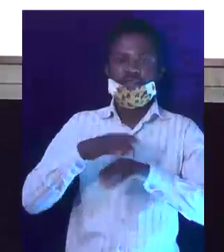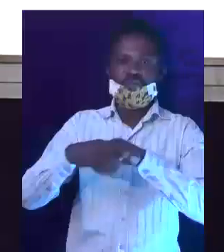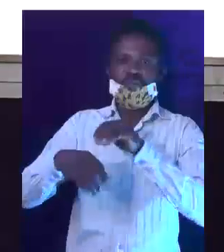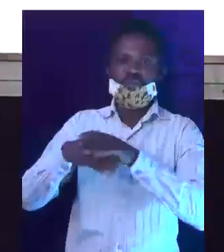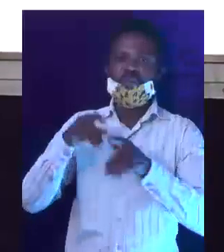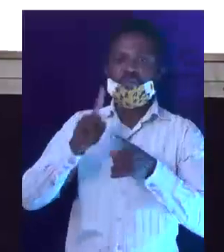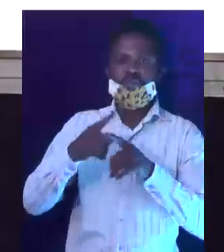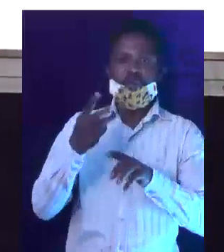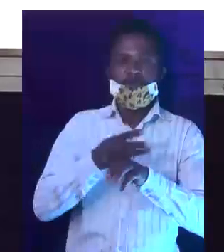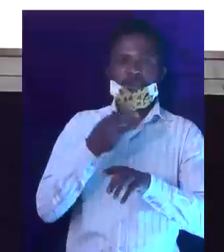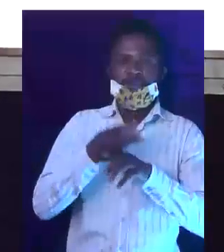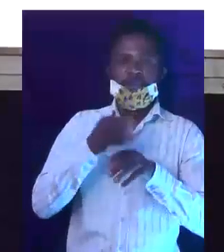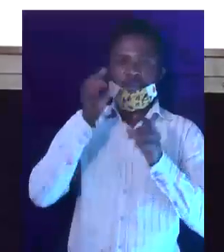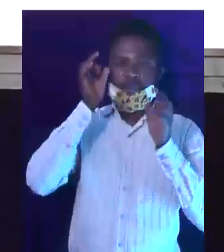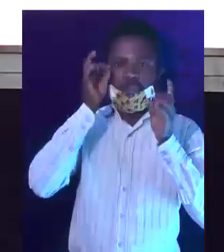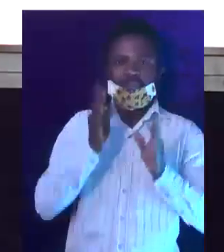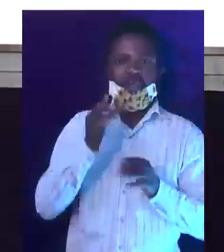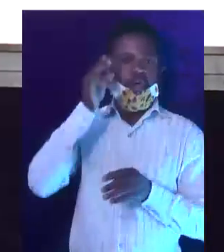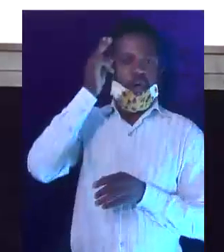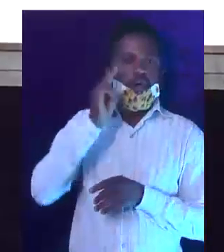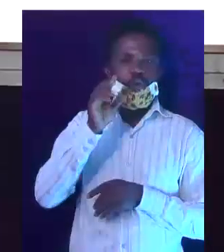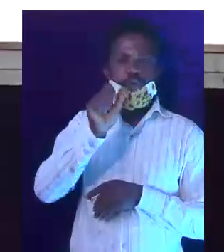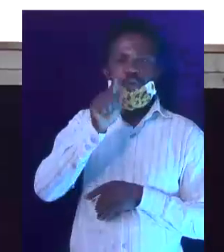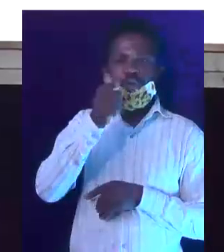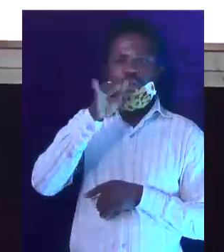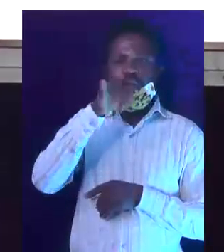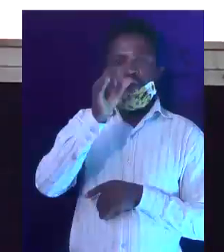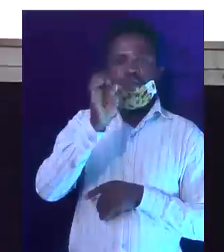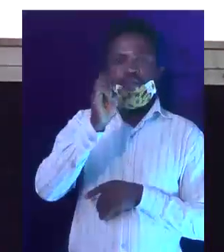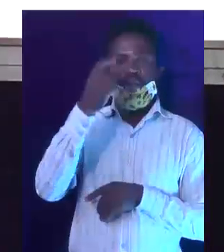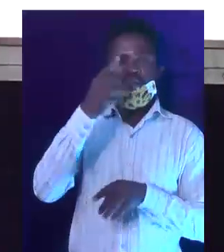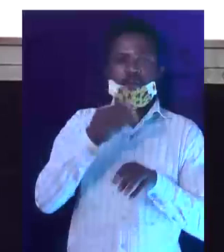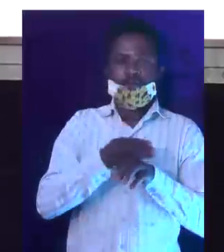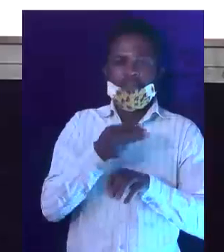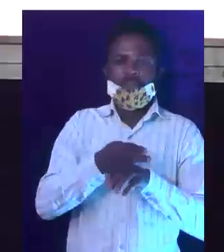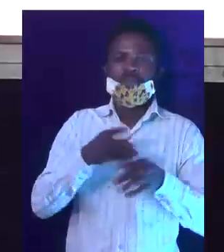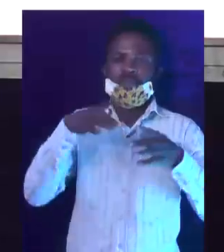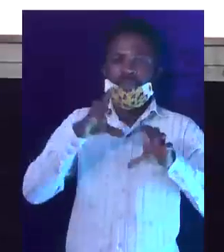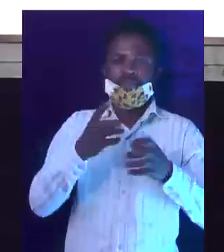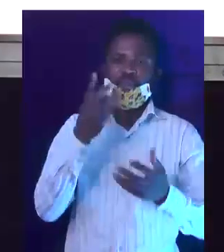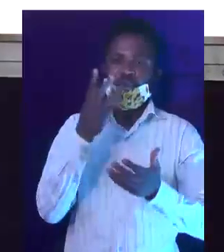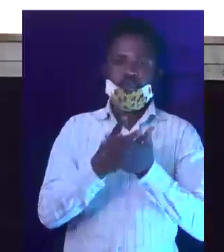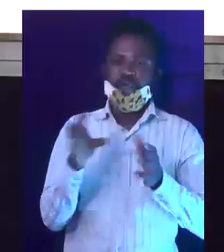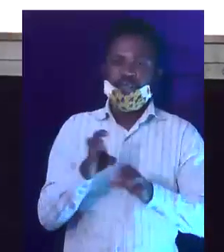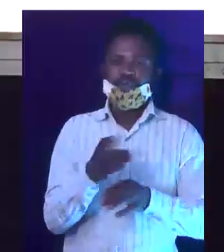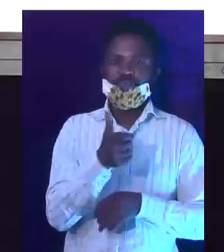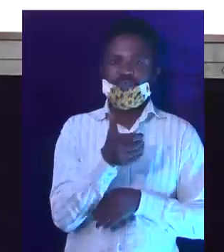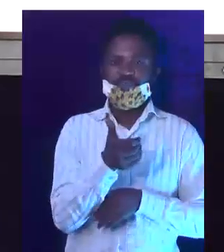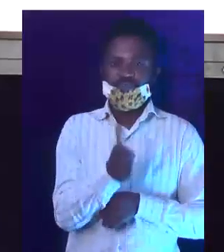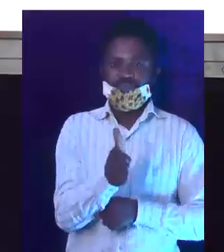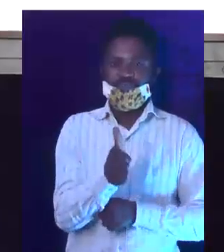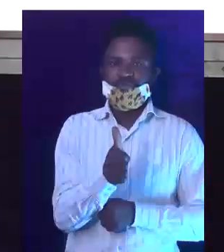over to the mathematician, Uncle Agbaje, for the mathematics class. Well done, children.